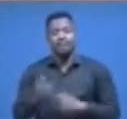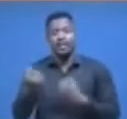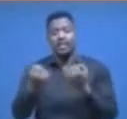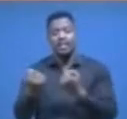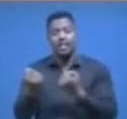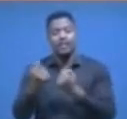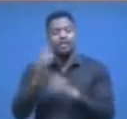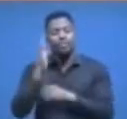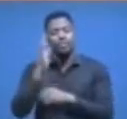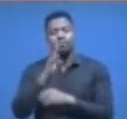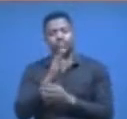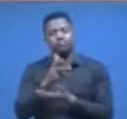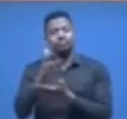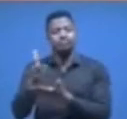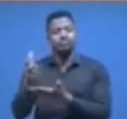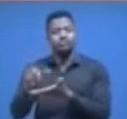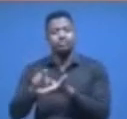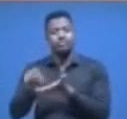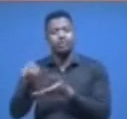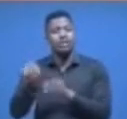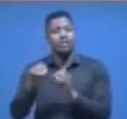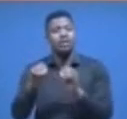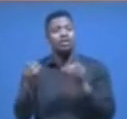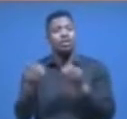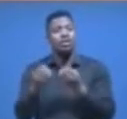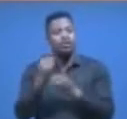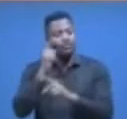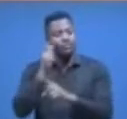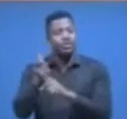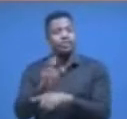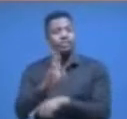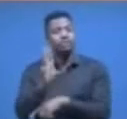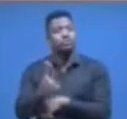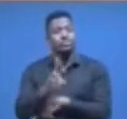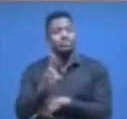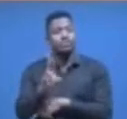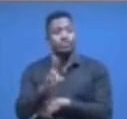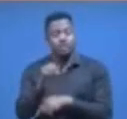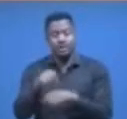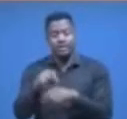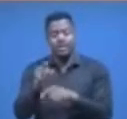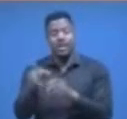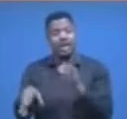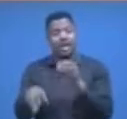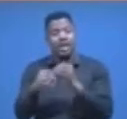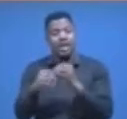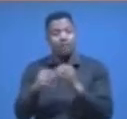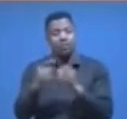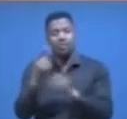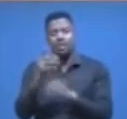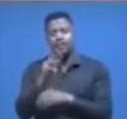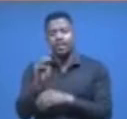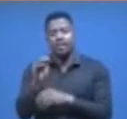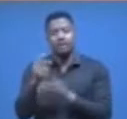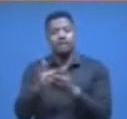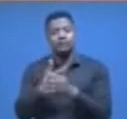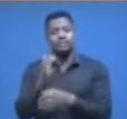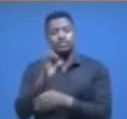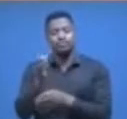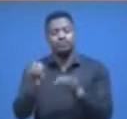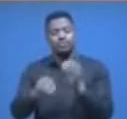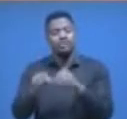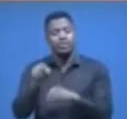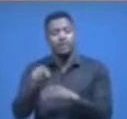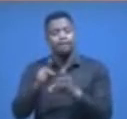to be allocated to the Secretariat for its use. In addition to the 1 million CD contribution to